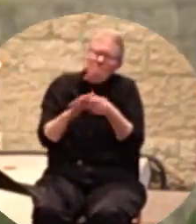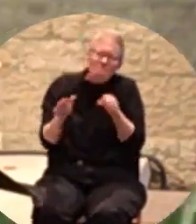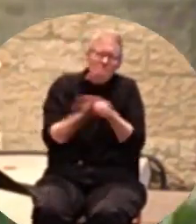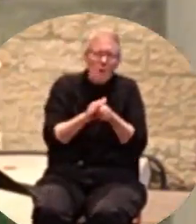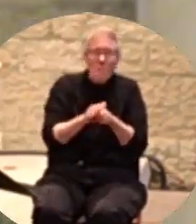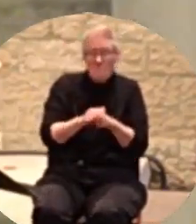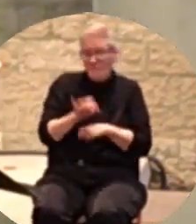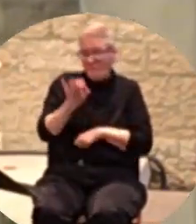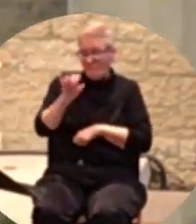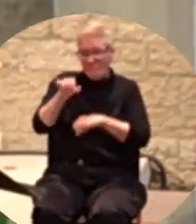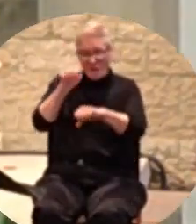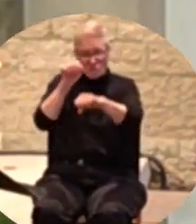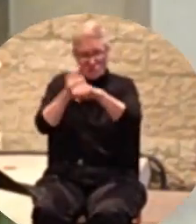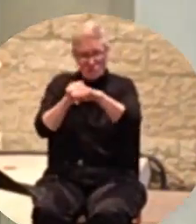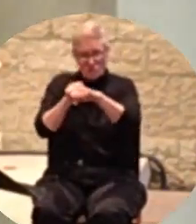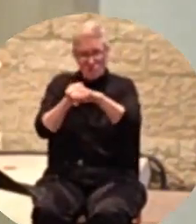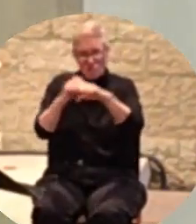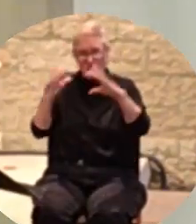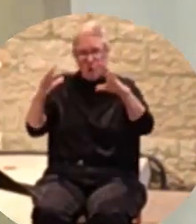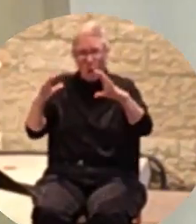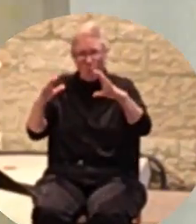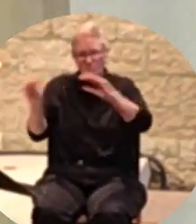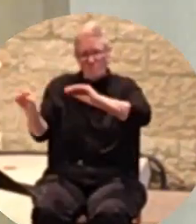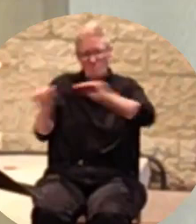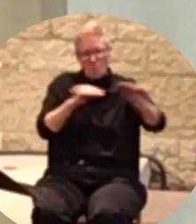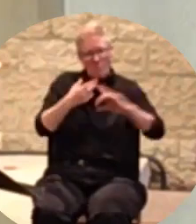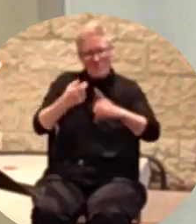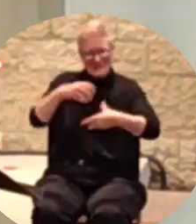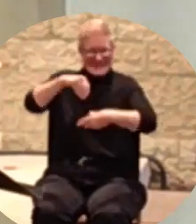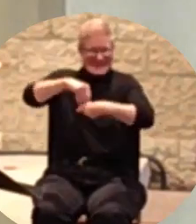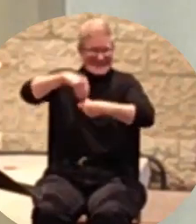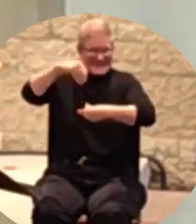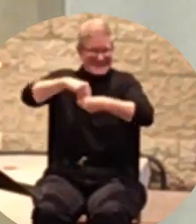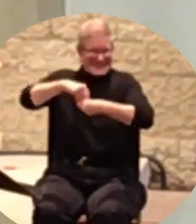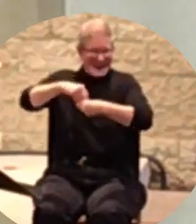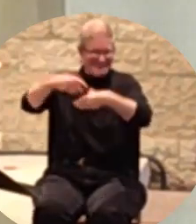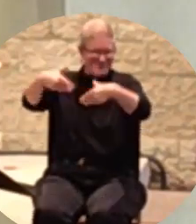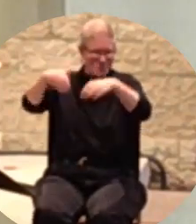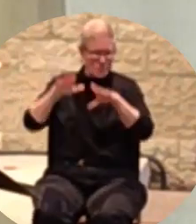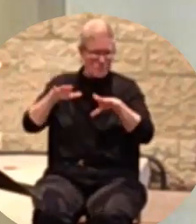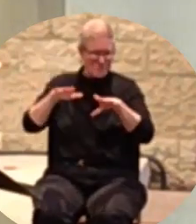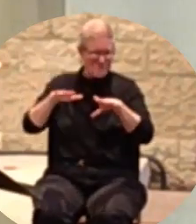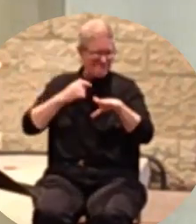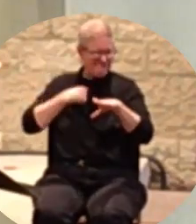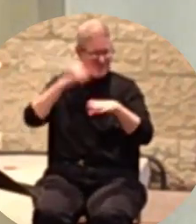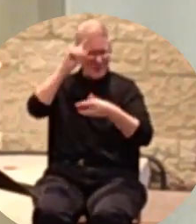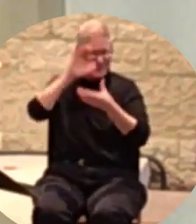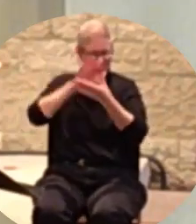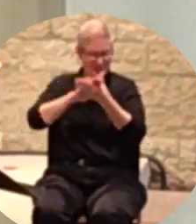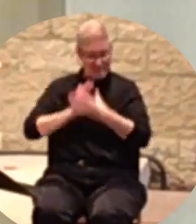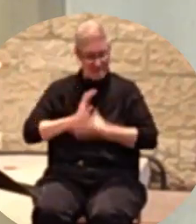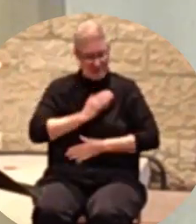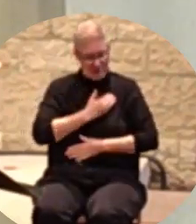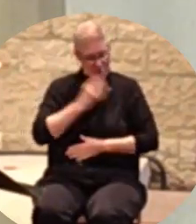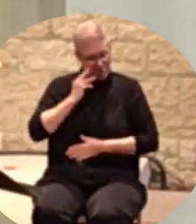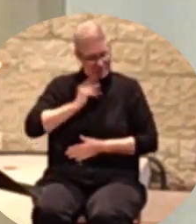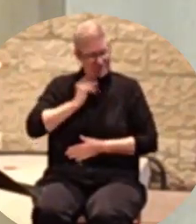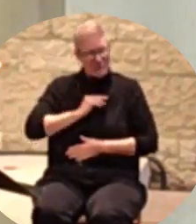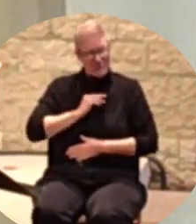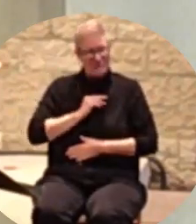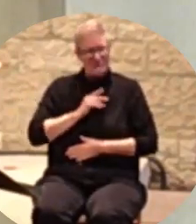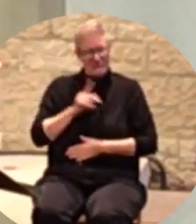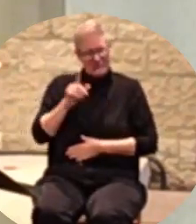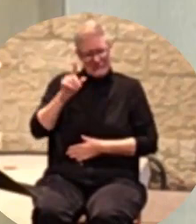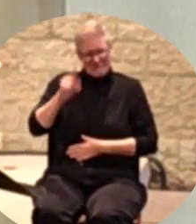stone was rolled away from the inside. I believe that in our resurrection experience, it has to be